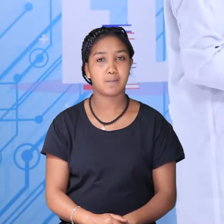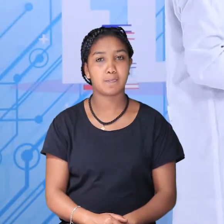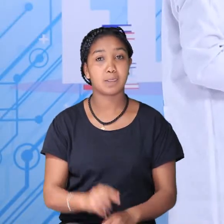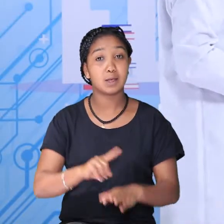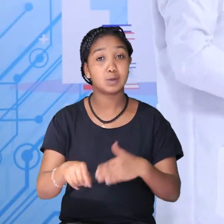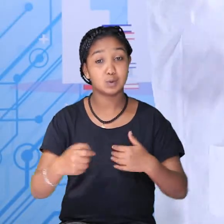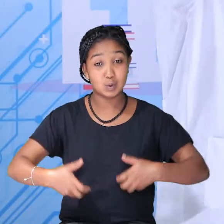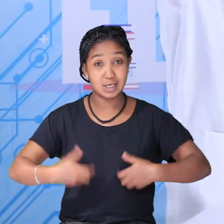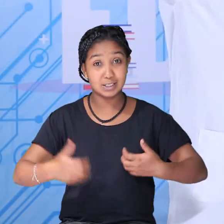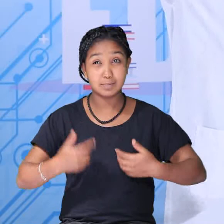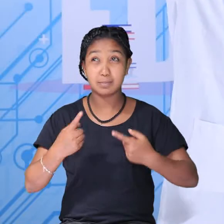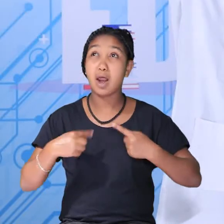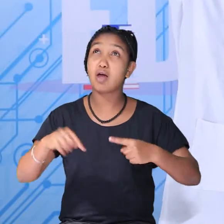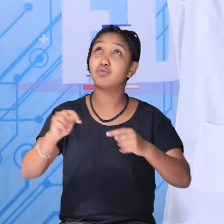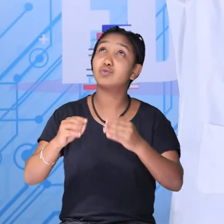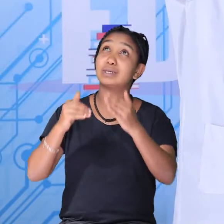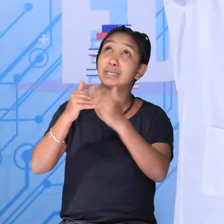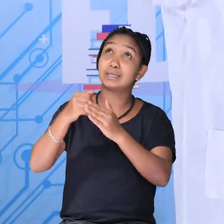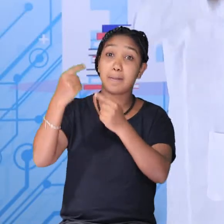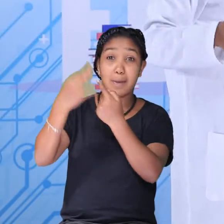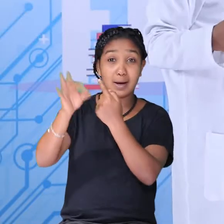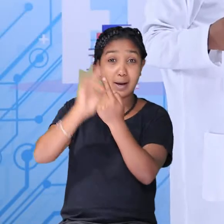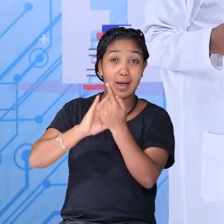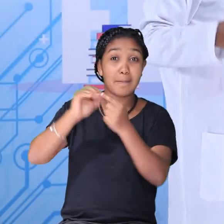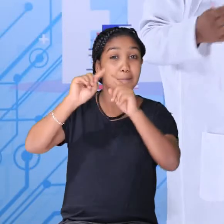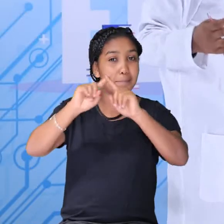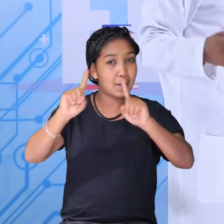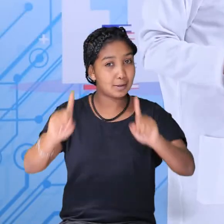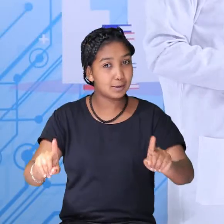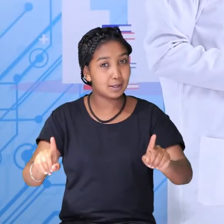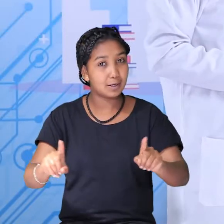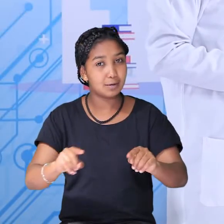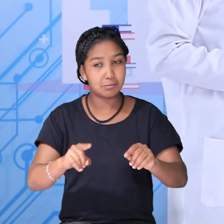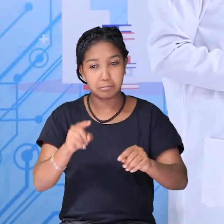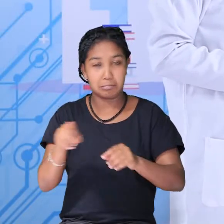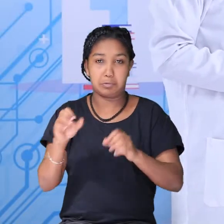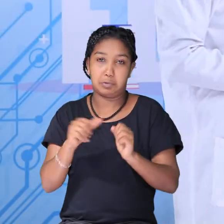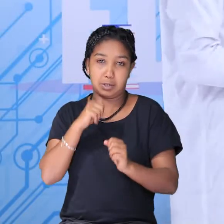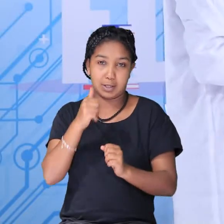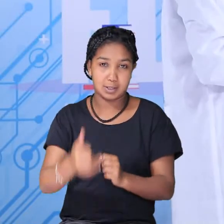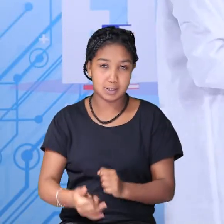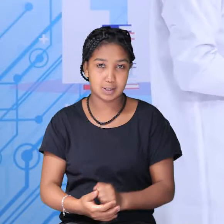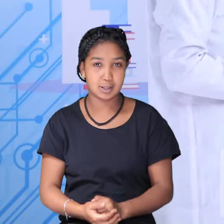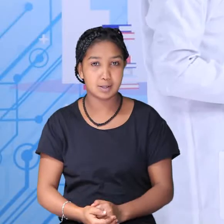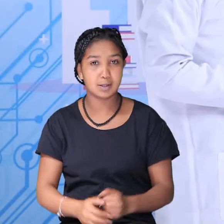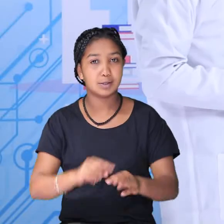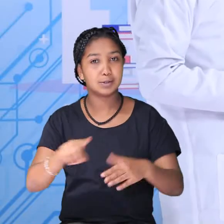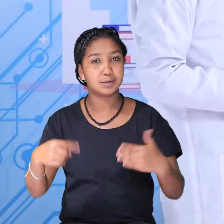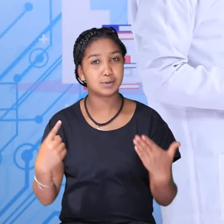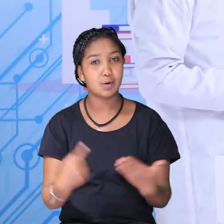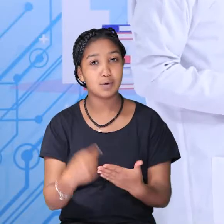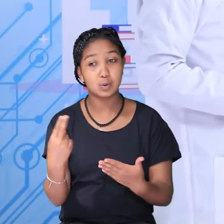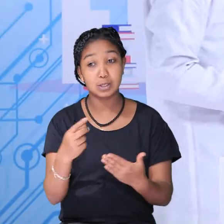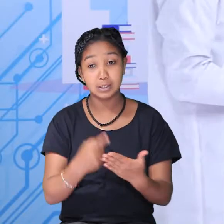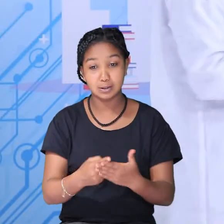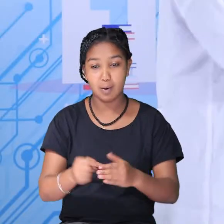So the chimp tried to reach the banana, but he couldn't. So using